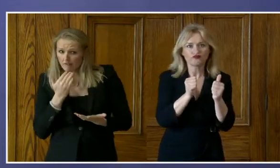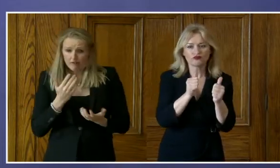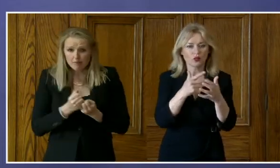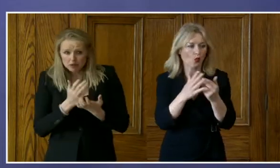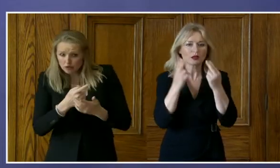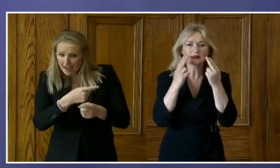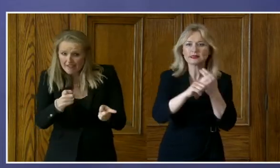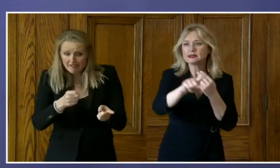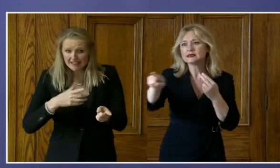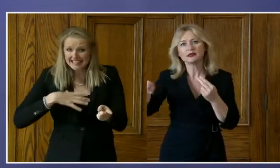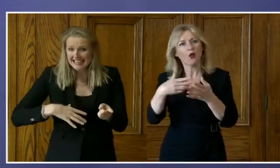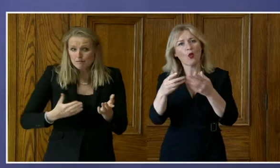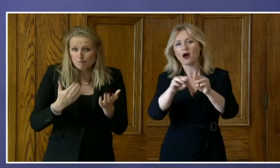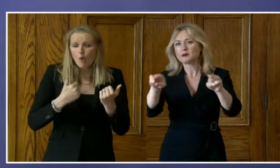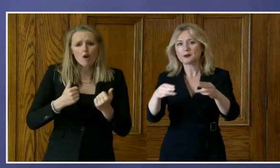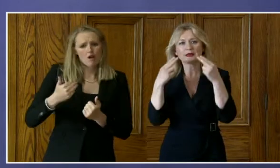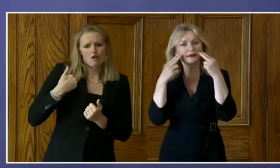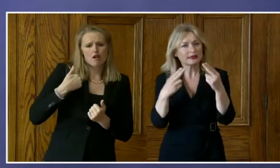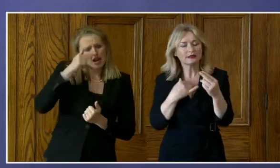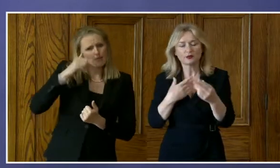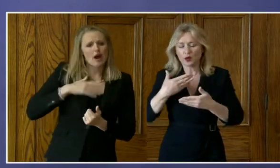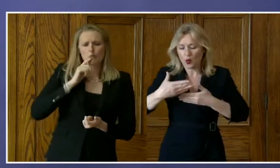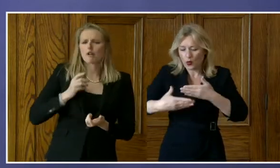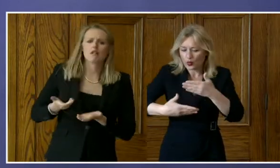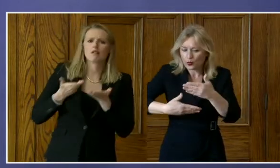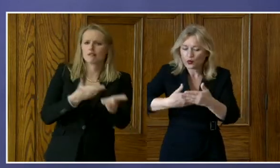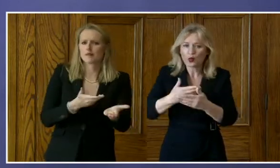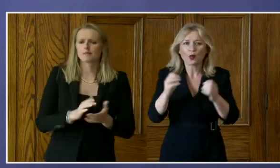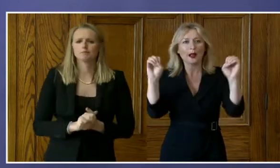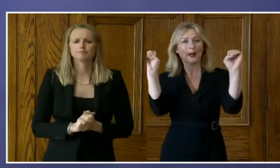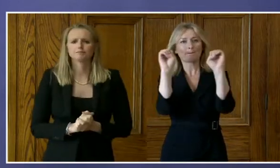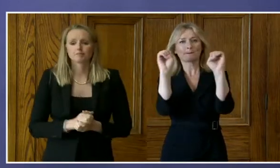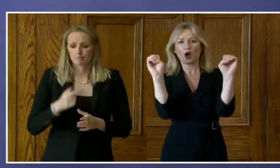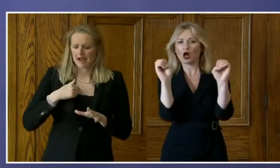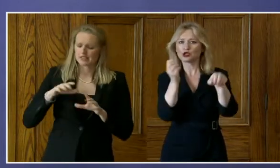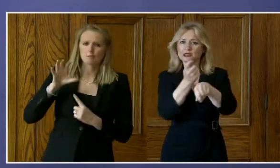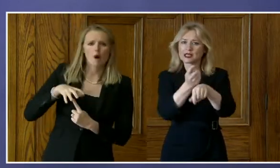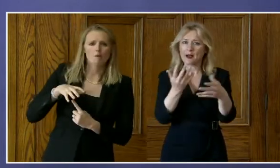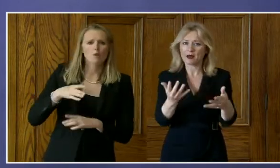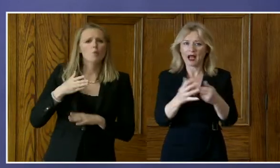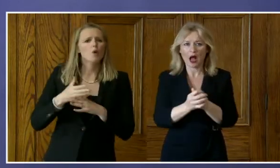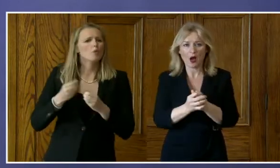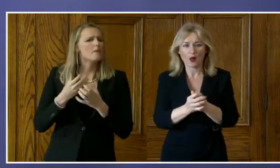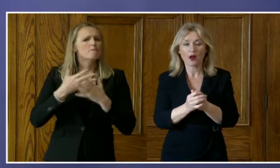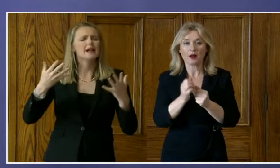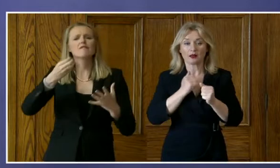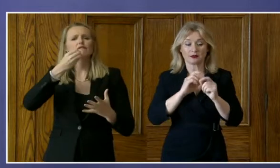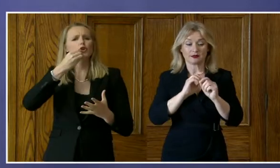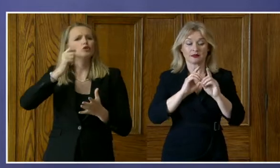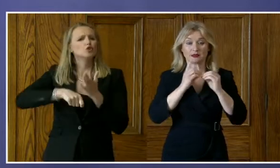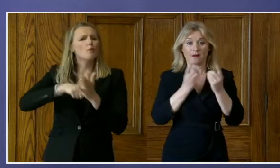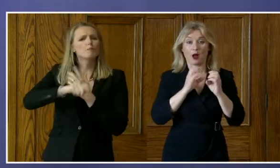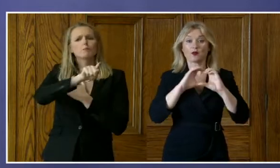of our people as we move through this emergency. My department continues to work with big food retailers in